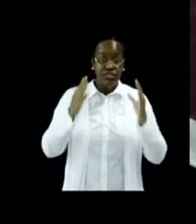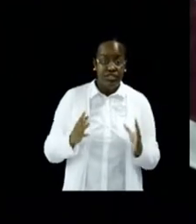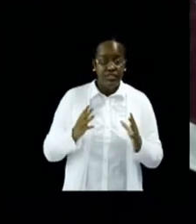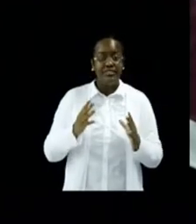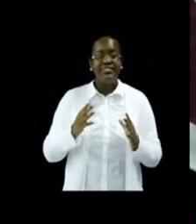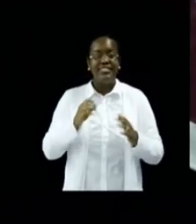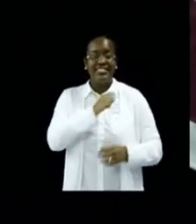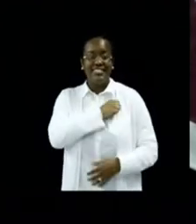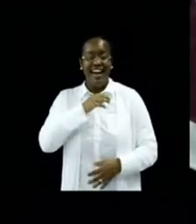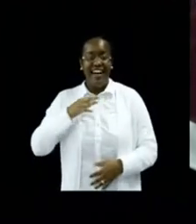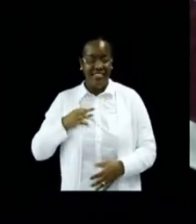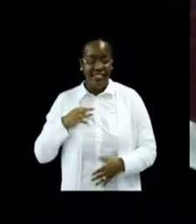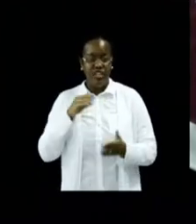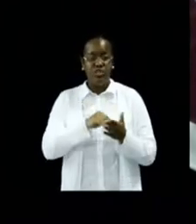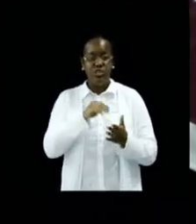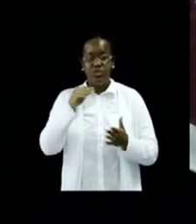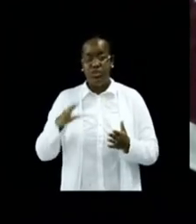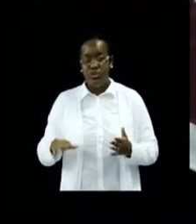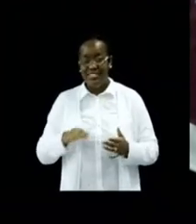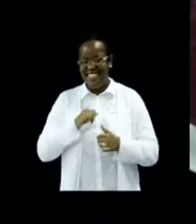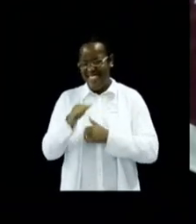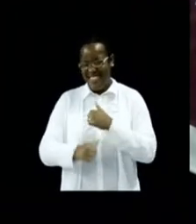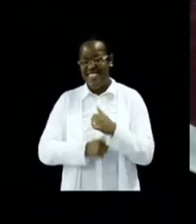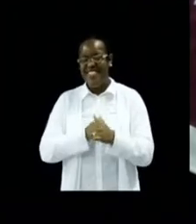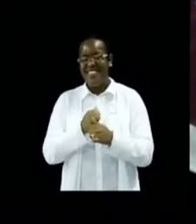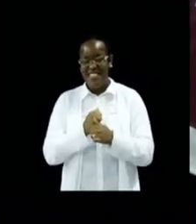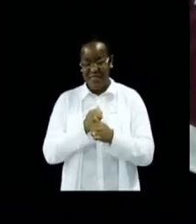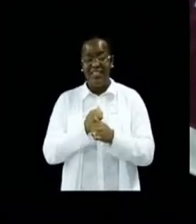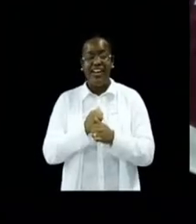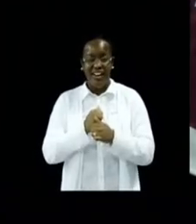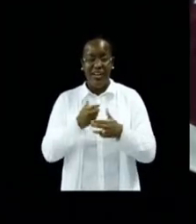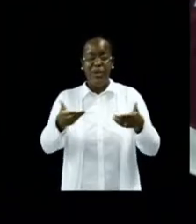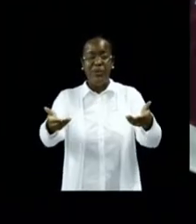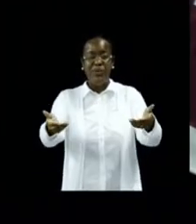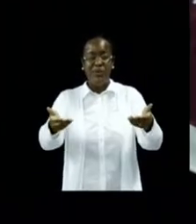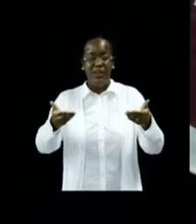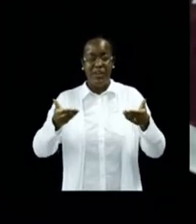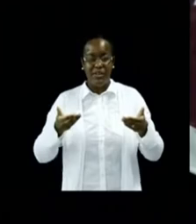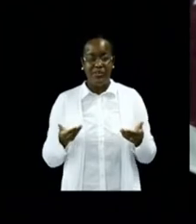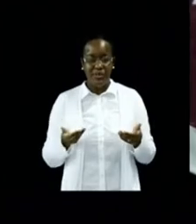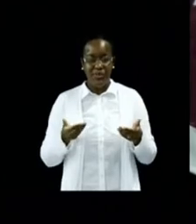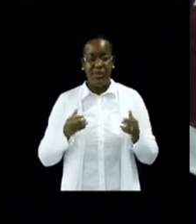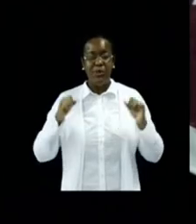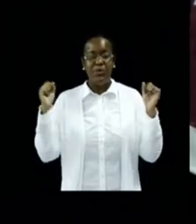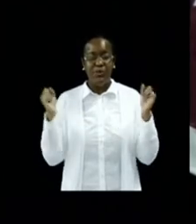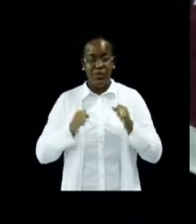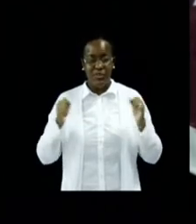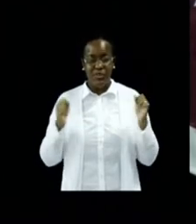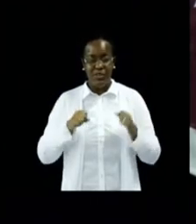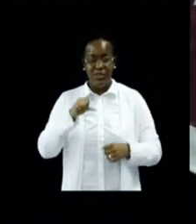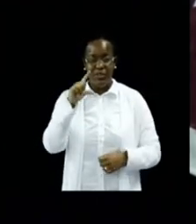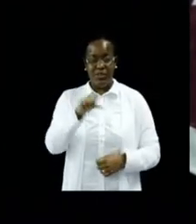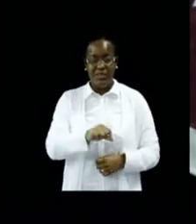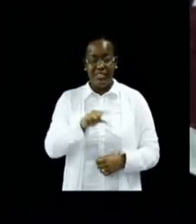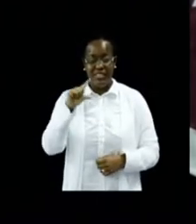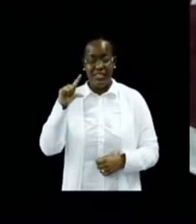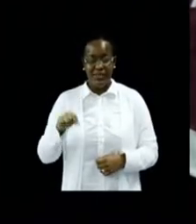staff, and students and alumni, I would like to welcome you to our winter